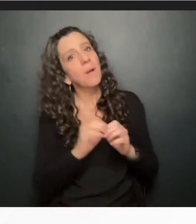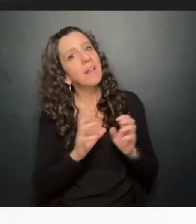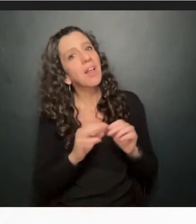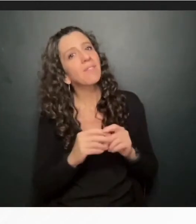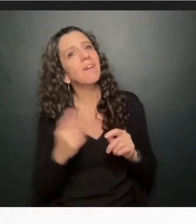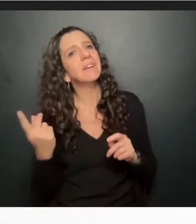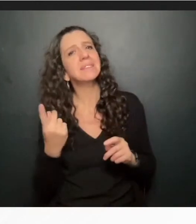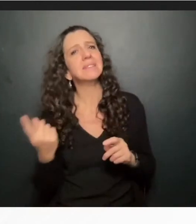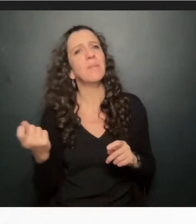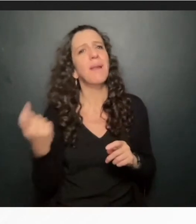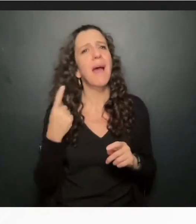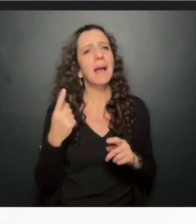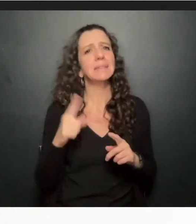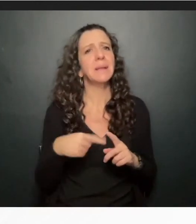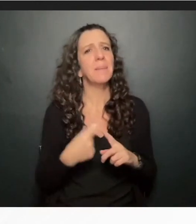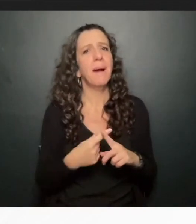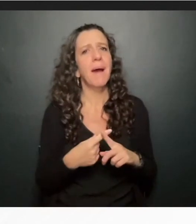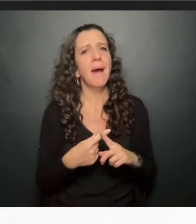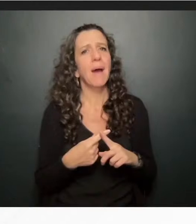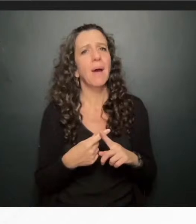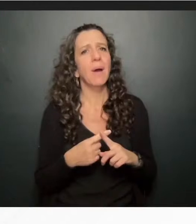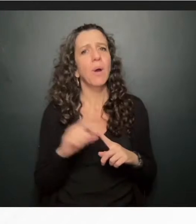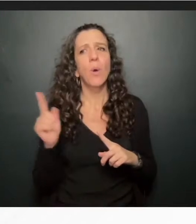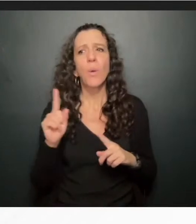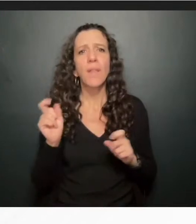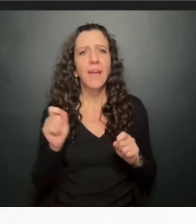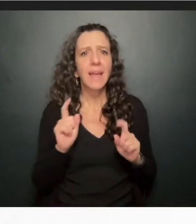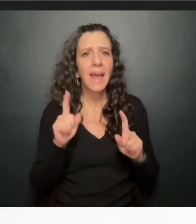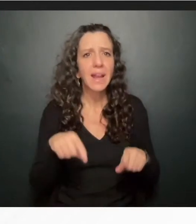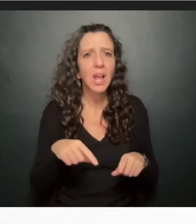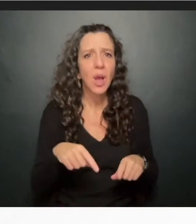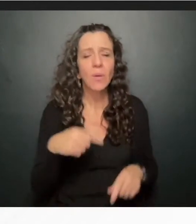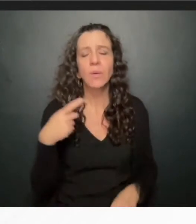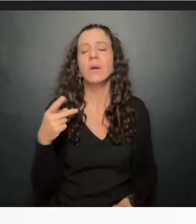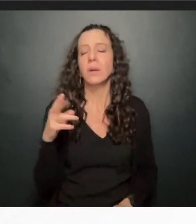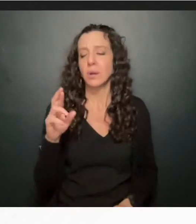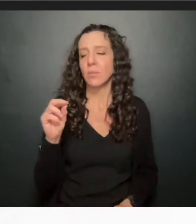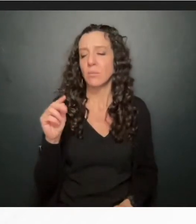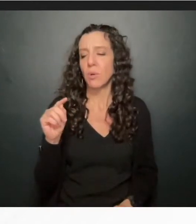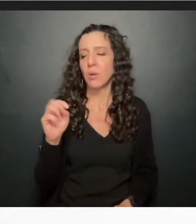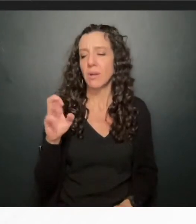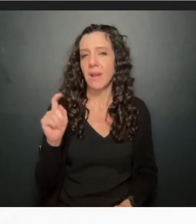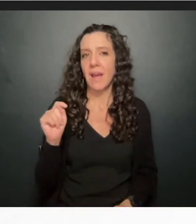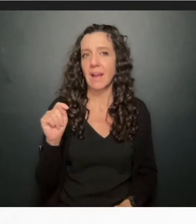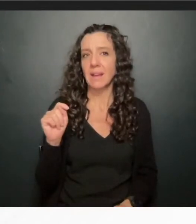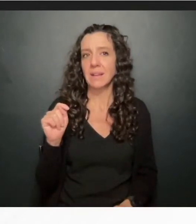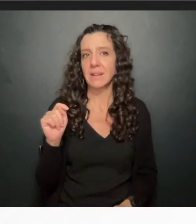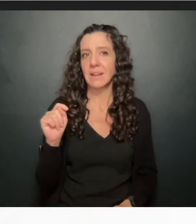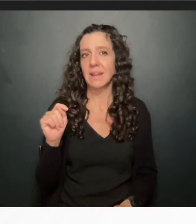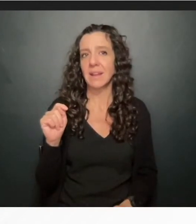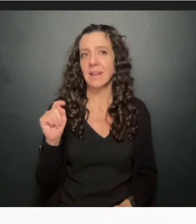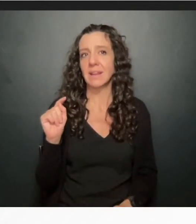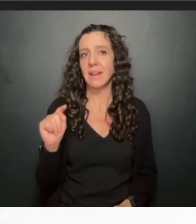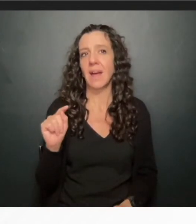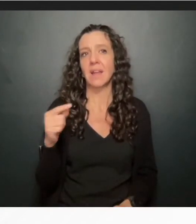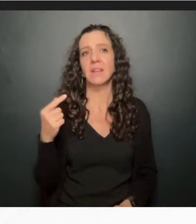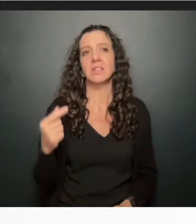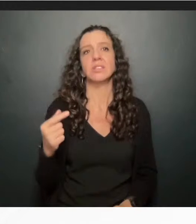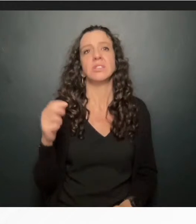asking about where they can go. It's protect. And Genesis is spelled